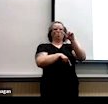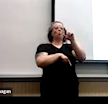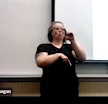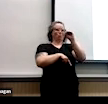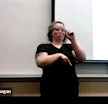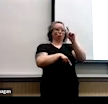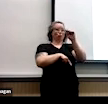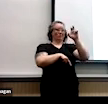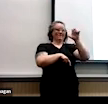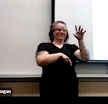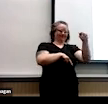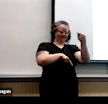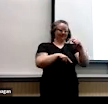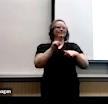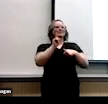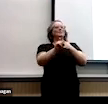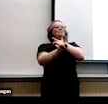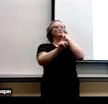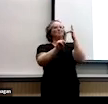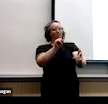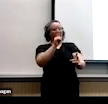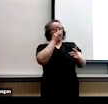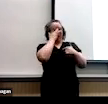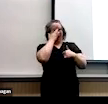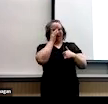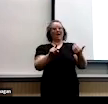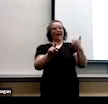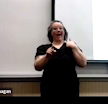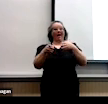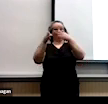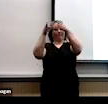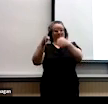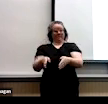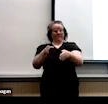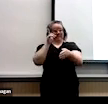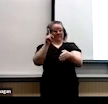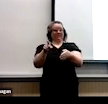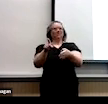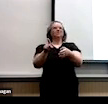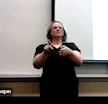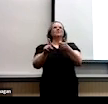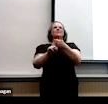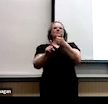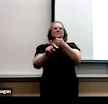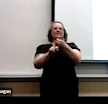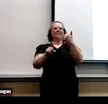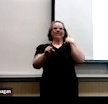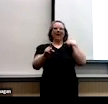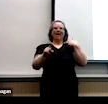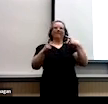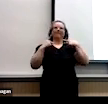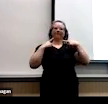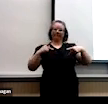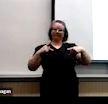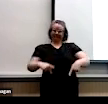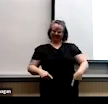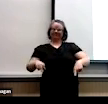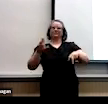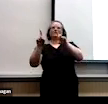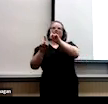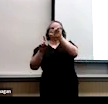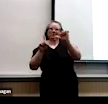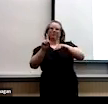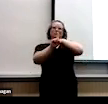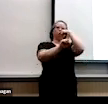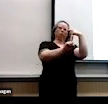disabilities. And it was intended when we created it for transitional orphans. So it was very much meant for people who didn't have a clear destination in adult